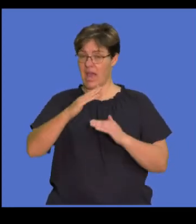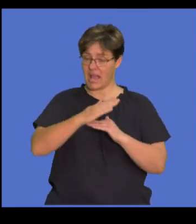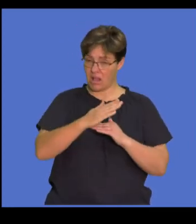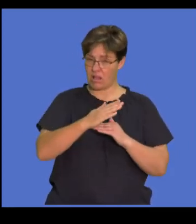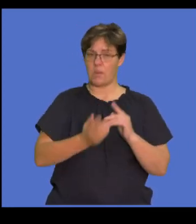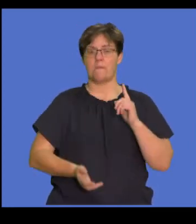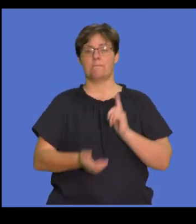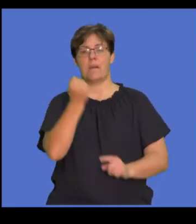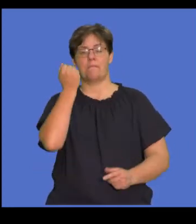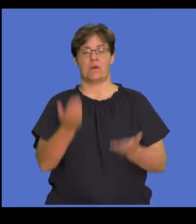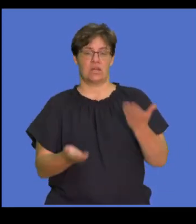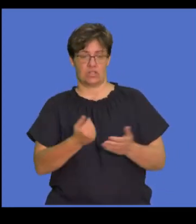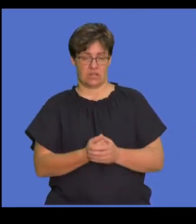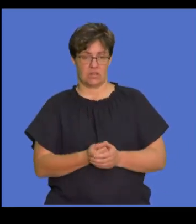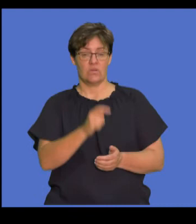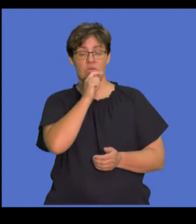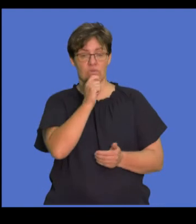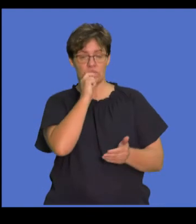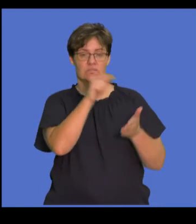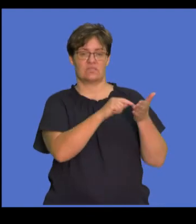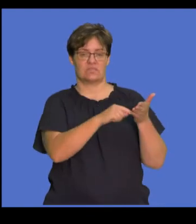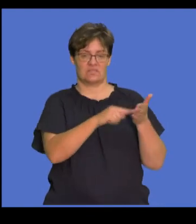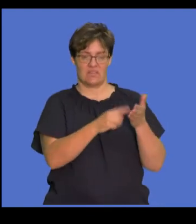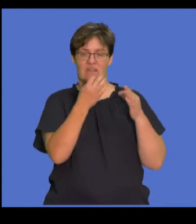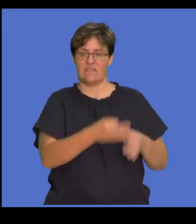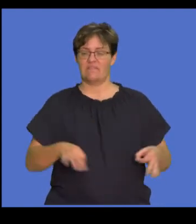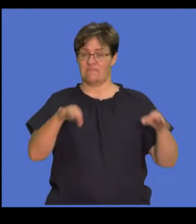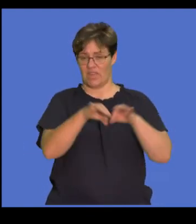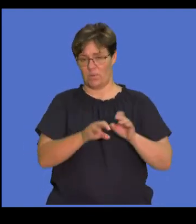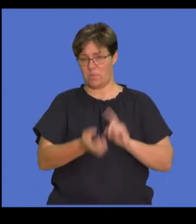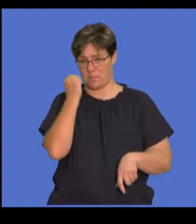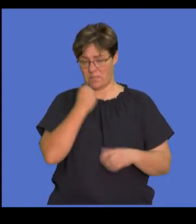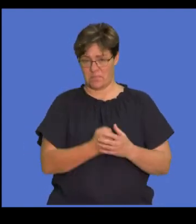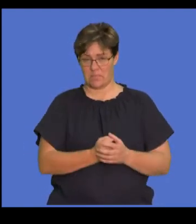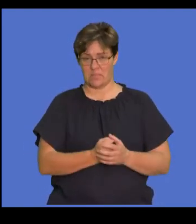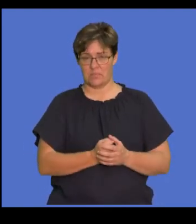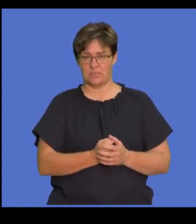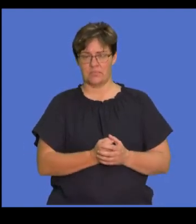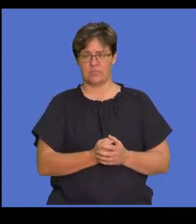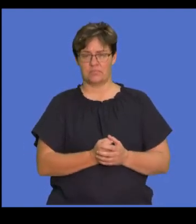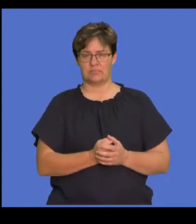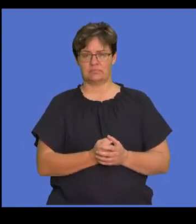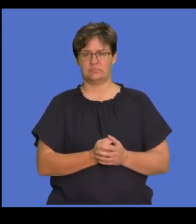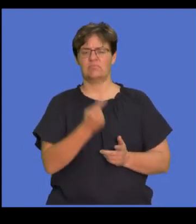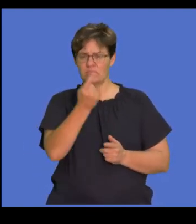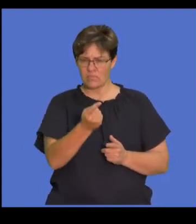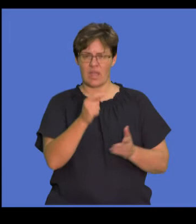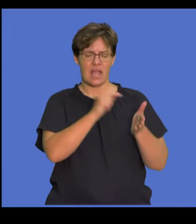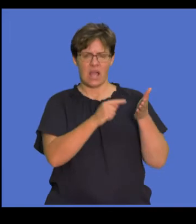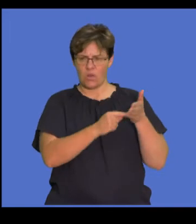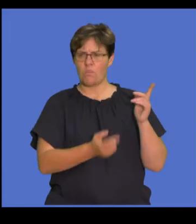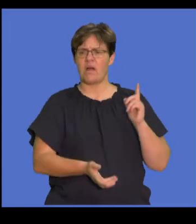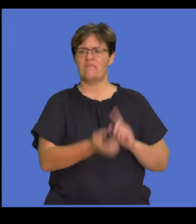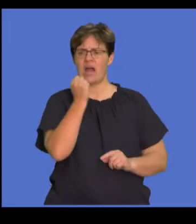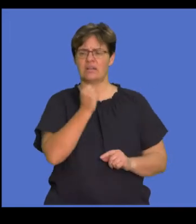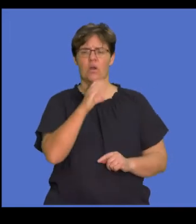ratio. You use a calculator to find the value of, right? So now I want you to use your calculator to